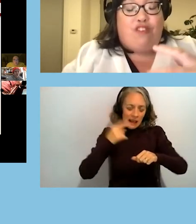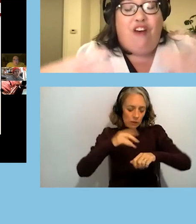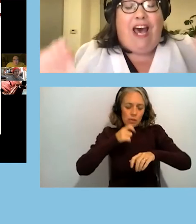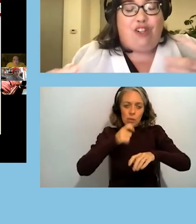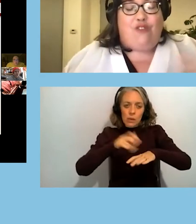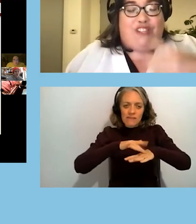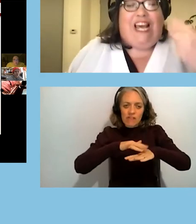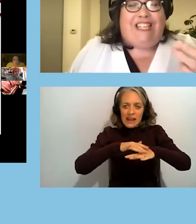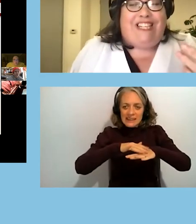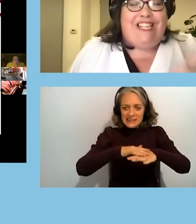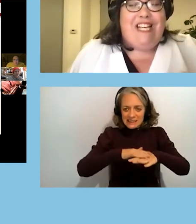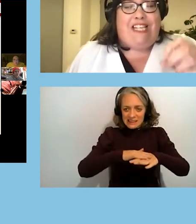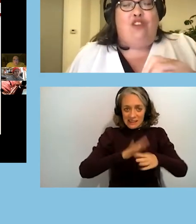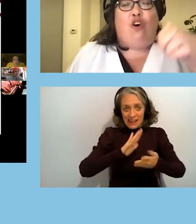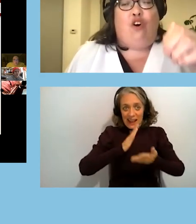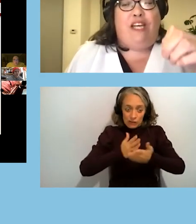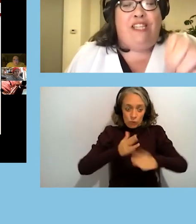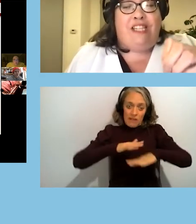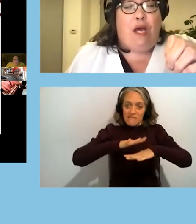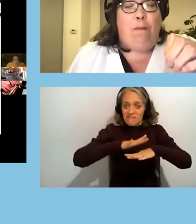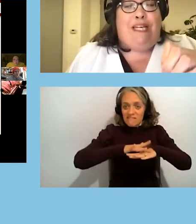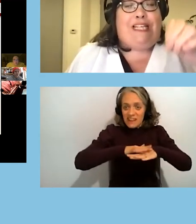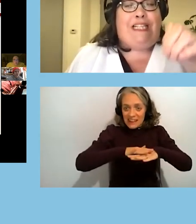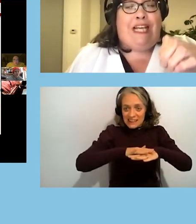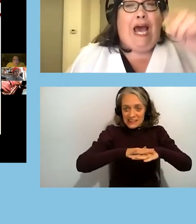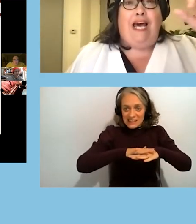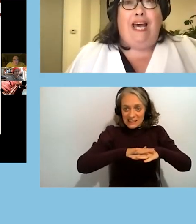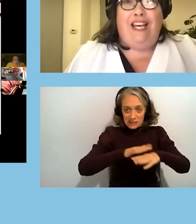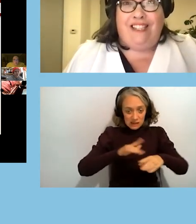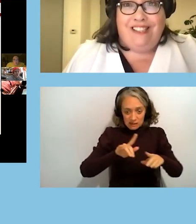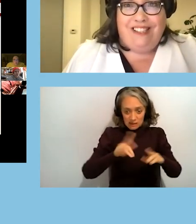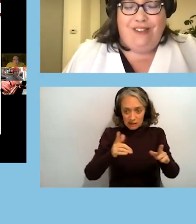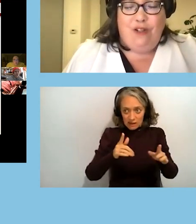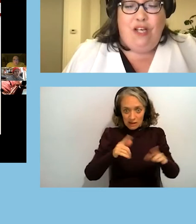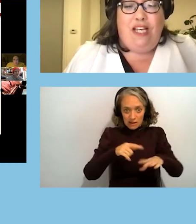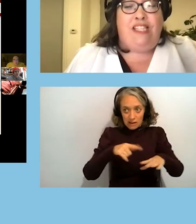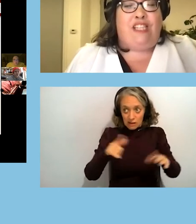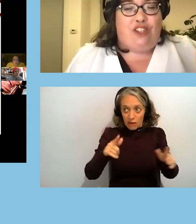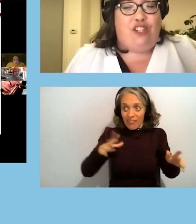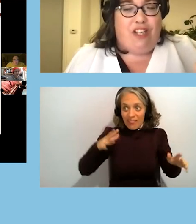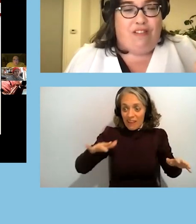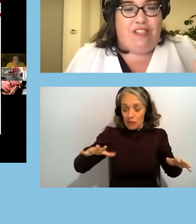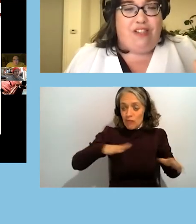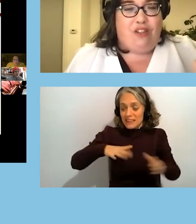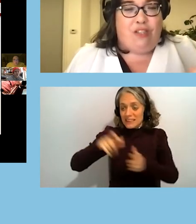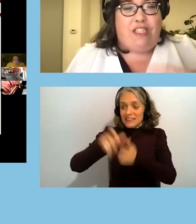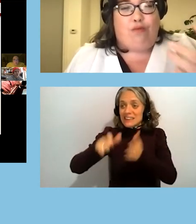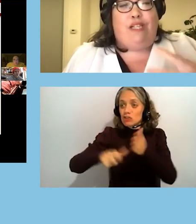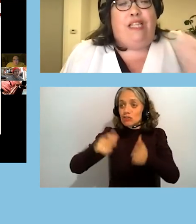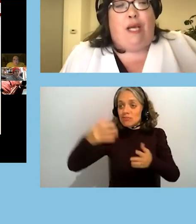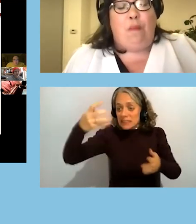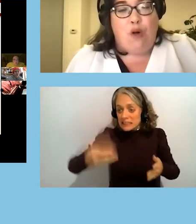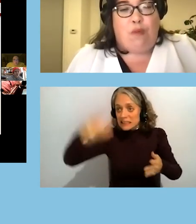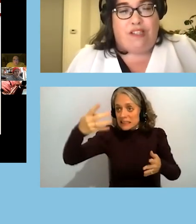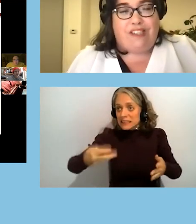said, of the actual phonetics, is not in the immediately at hand in the dictionary. So there's this